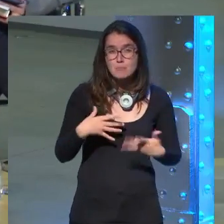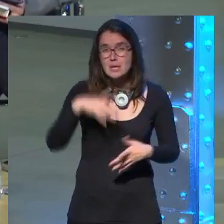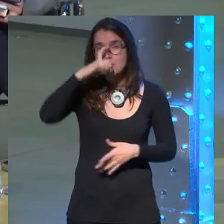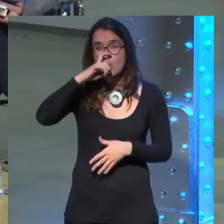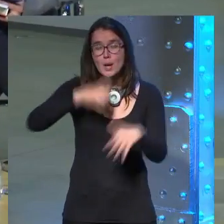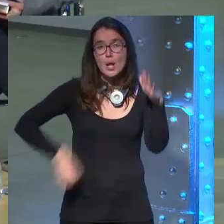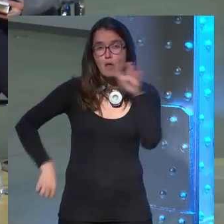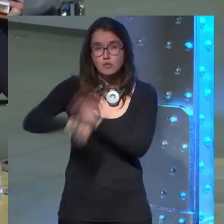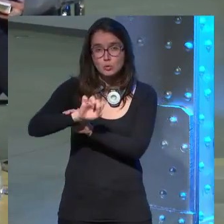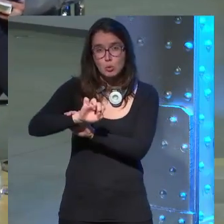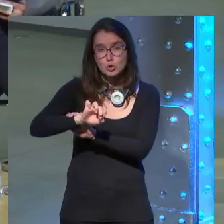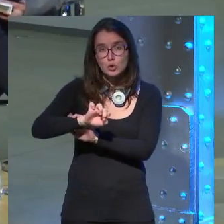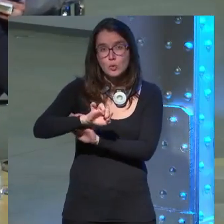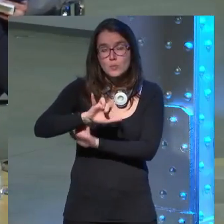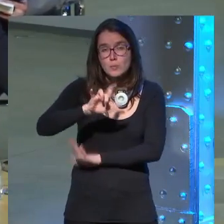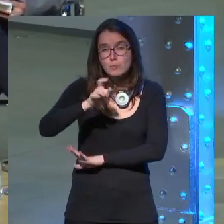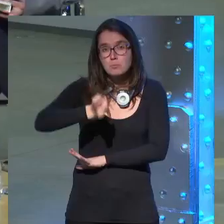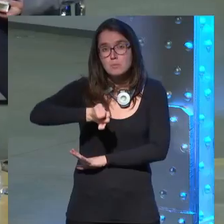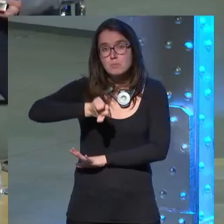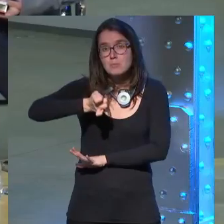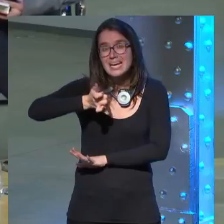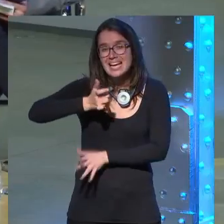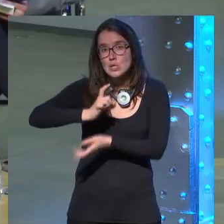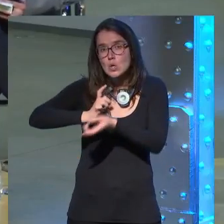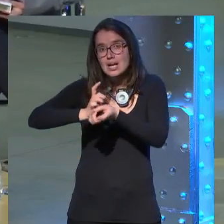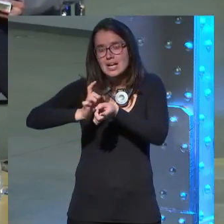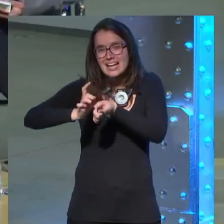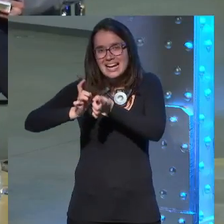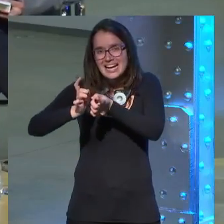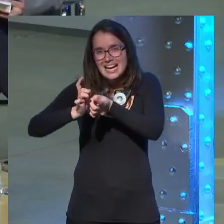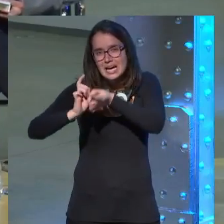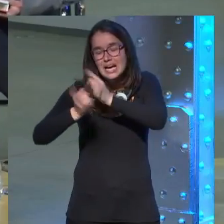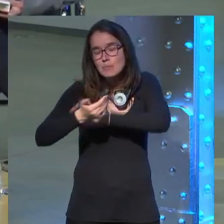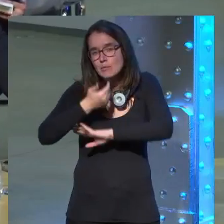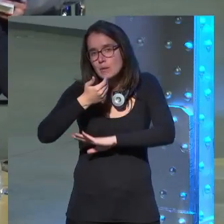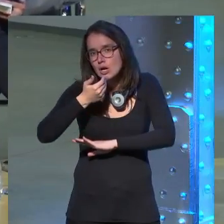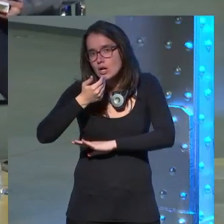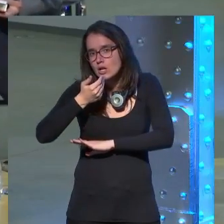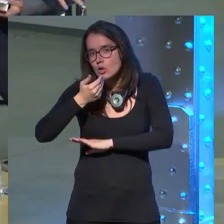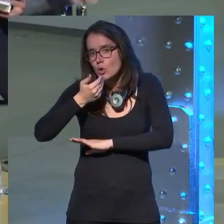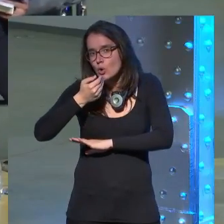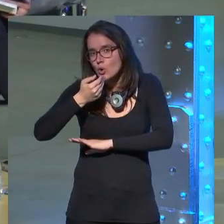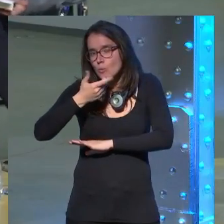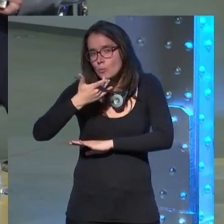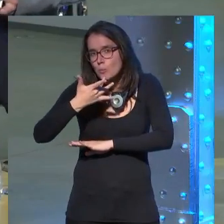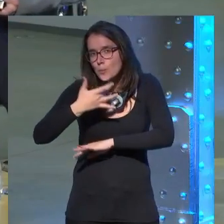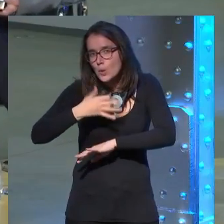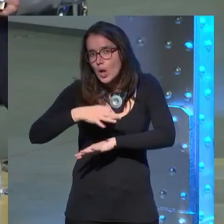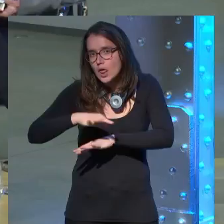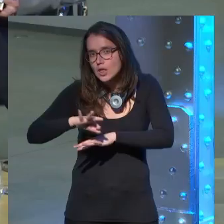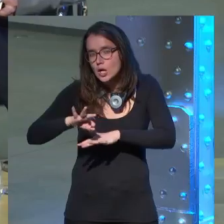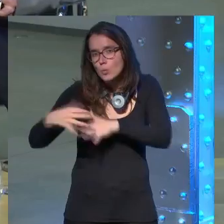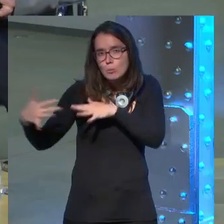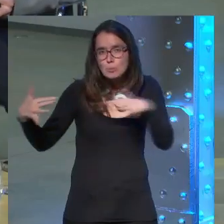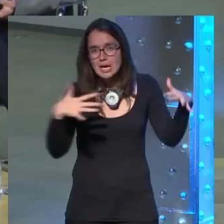same again. That recalls me football. I mean, a slight change in that first shot, for example, could